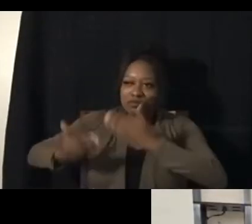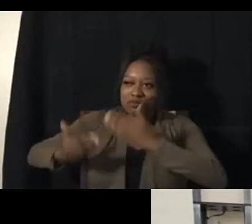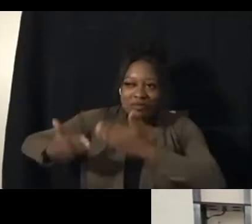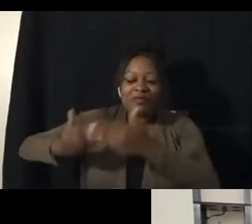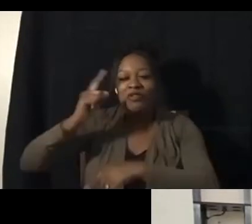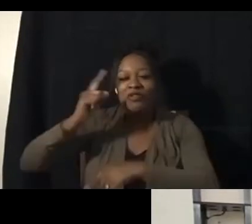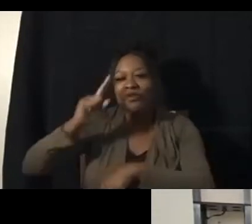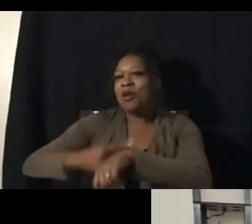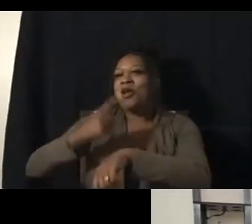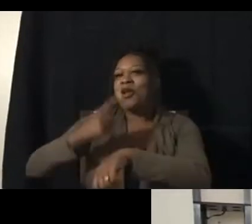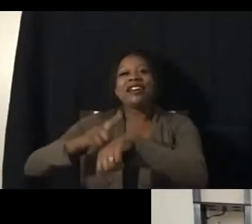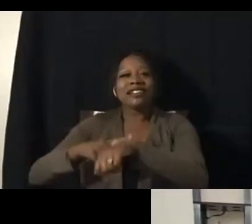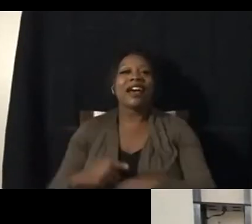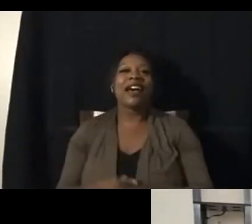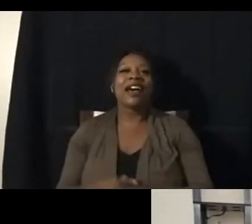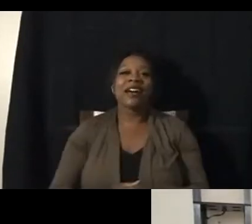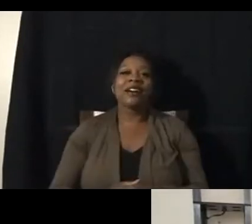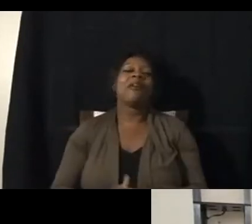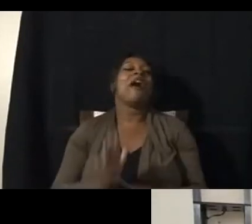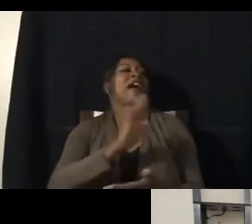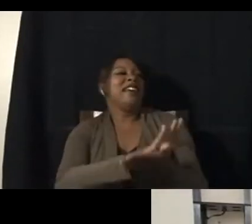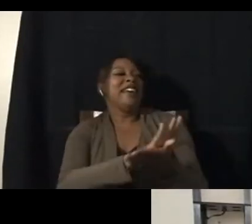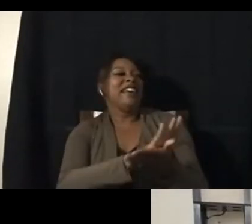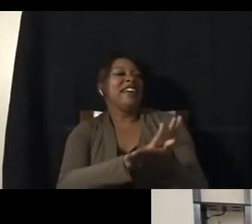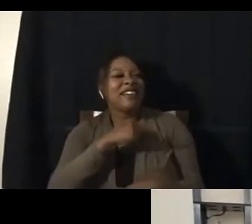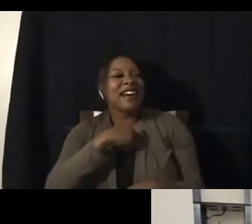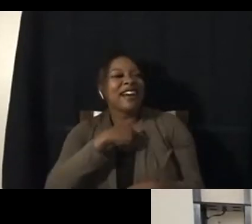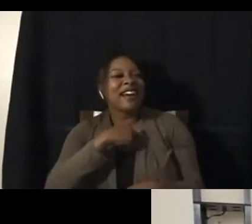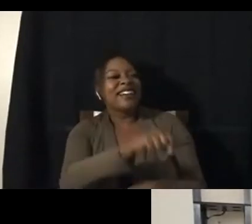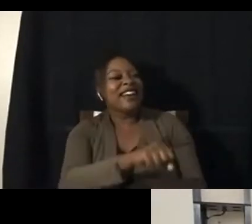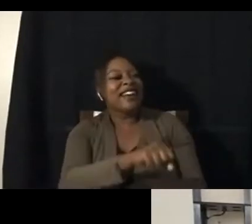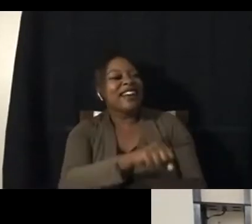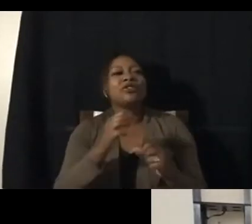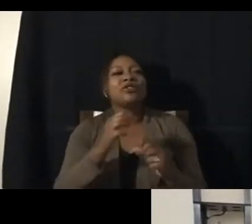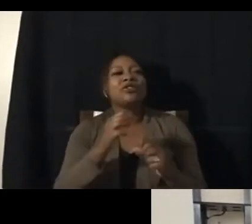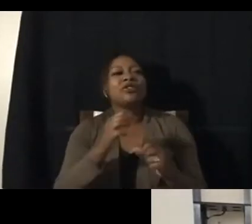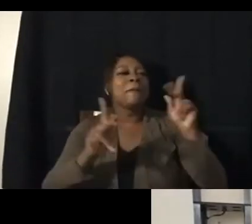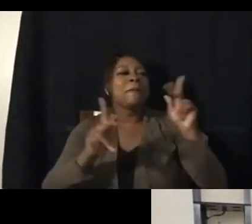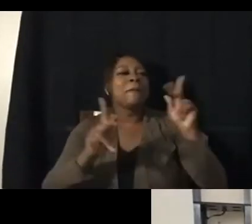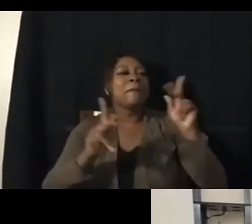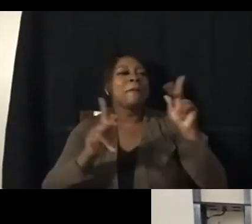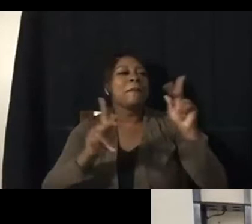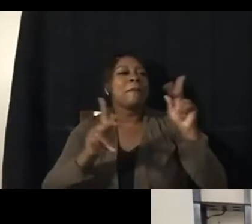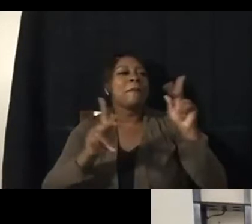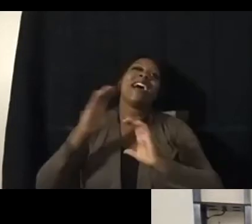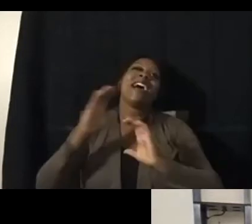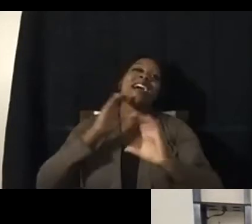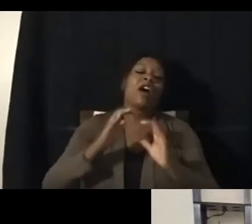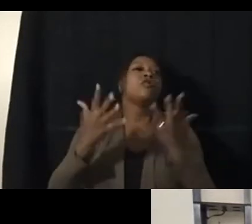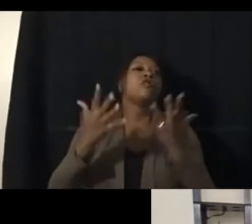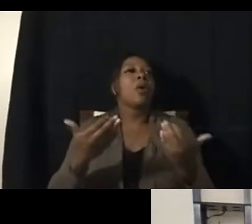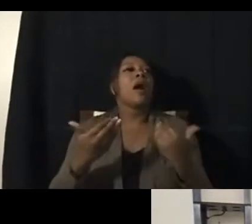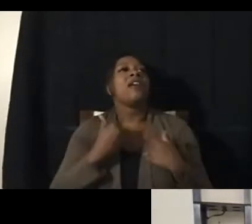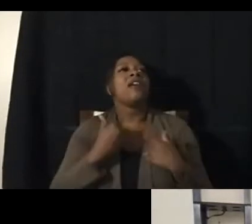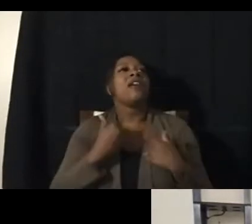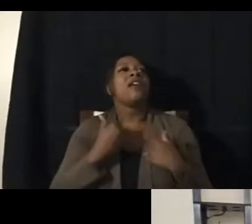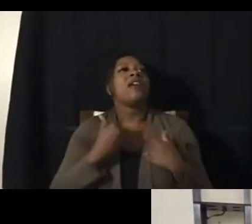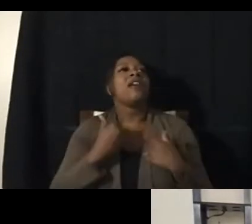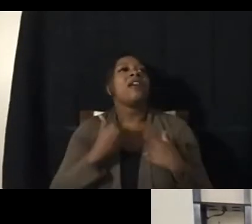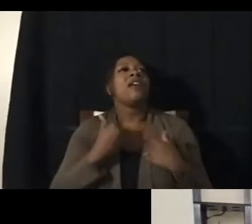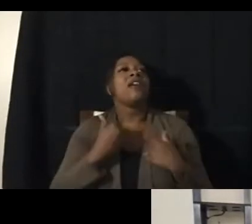I love it, because so many people have that conversation of saying like something that's diverse, that's telling a story of being Muslim,